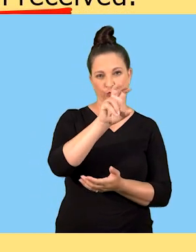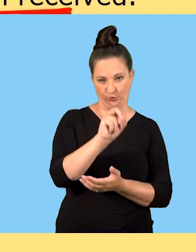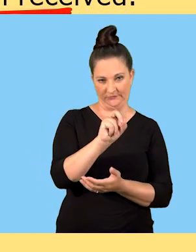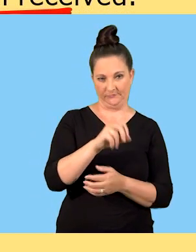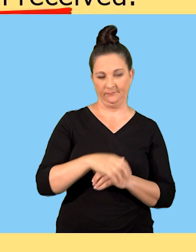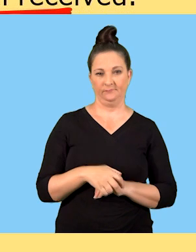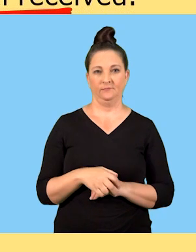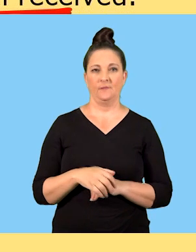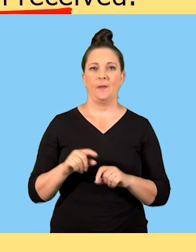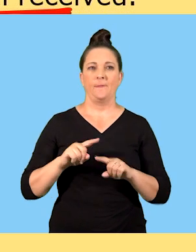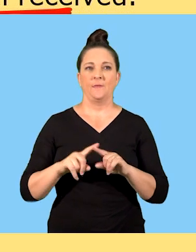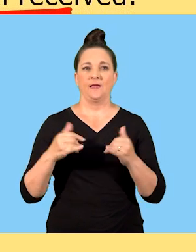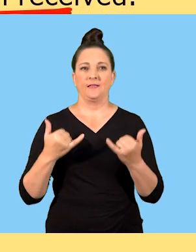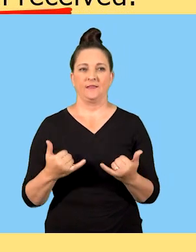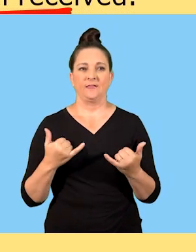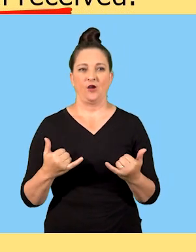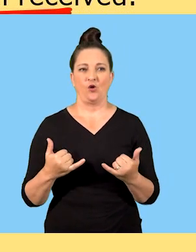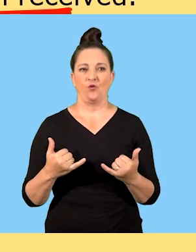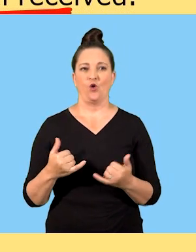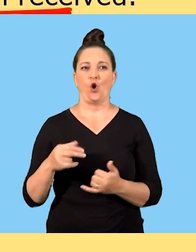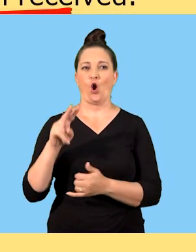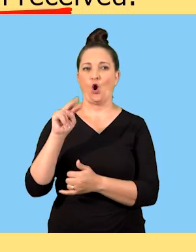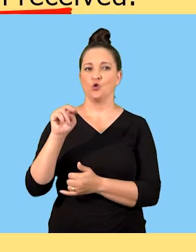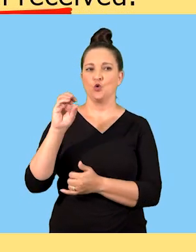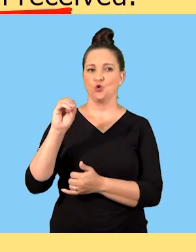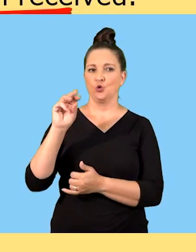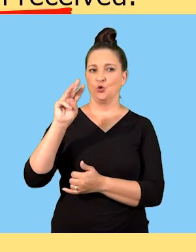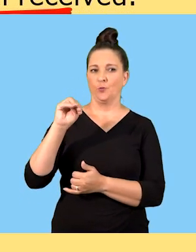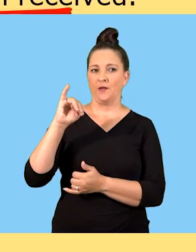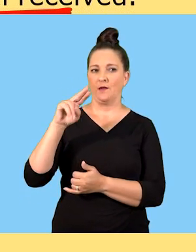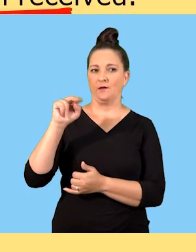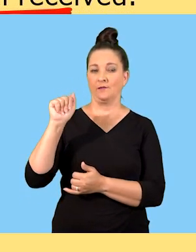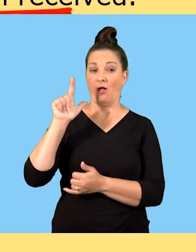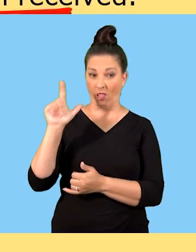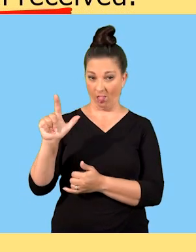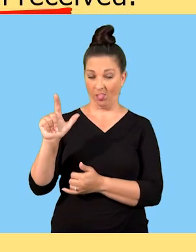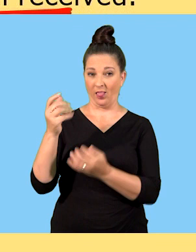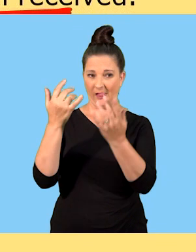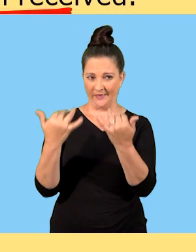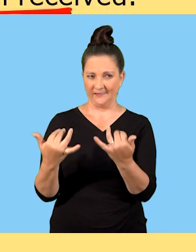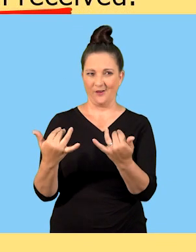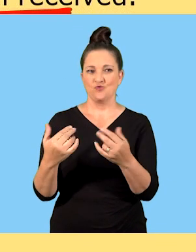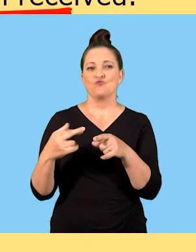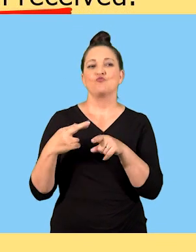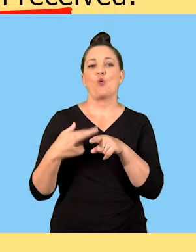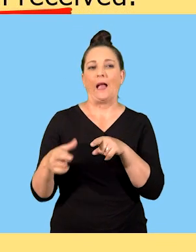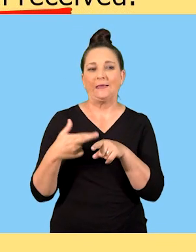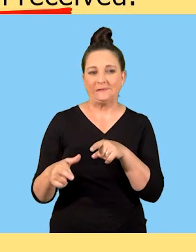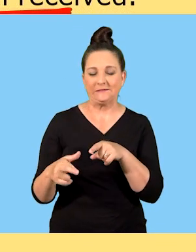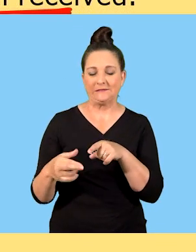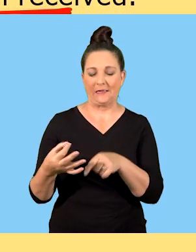720. Under the nominal accounts section, we therefore come, then we say rent